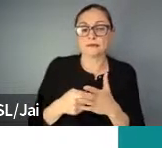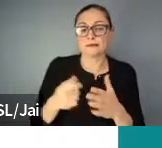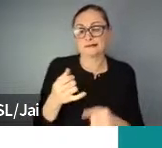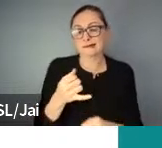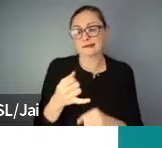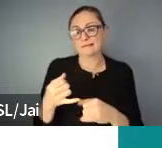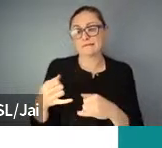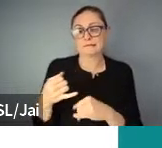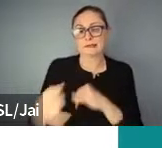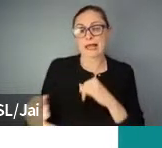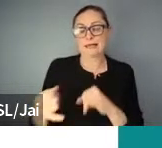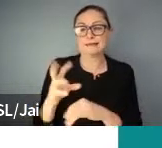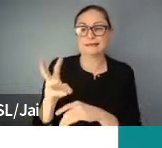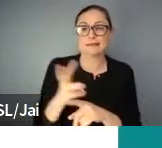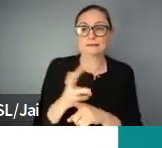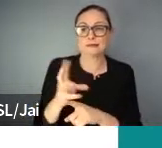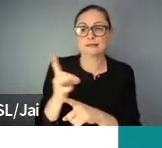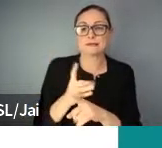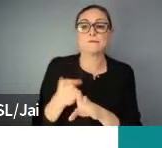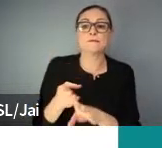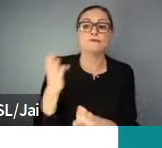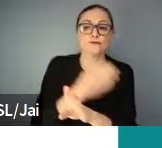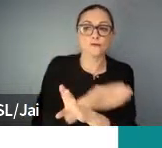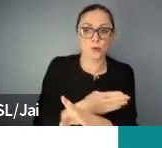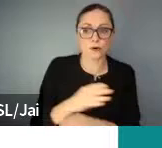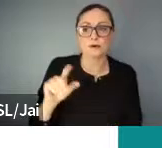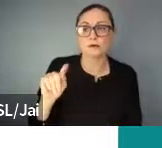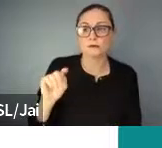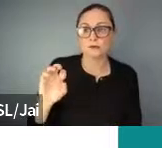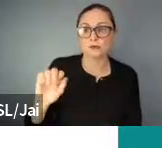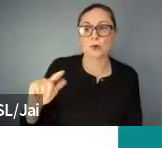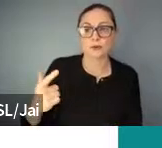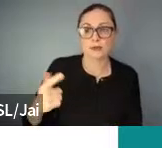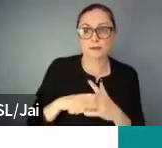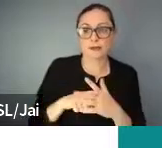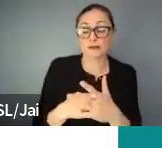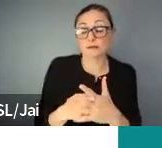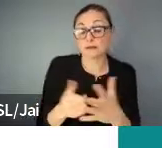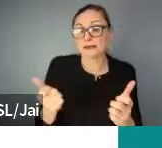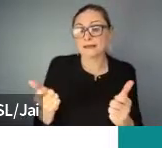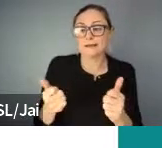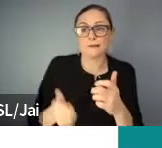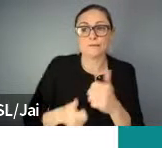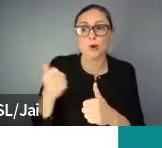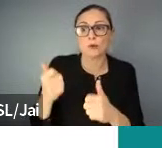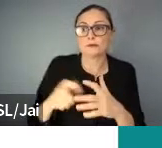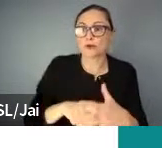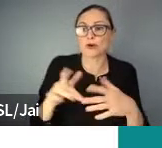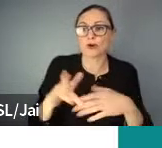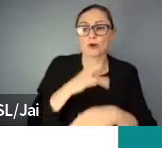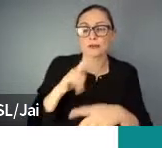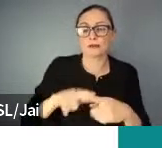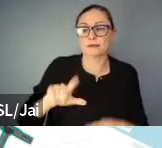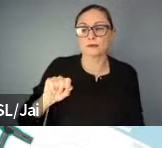to 8 months before tolling begins. And again, that could be as early as 2026. Next slide, please.